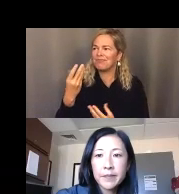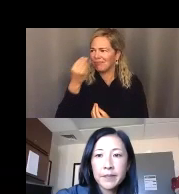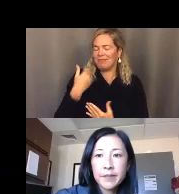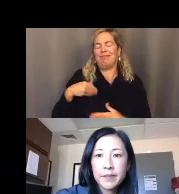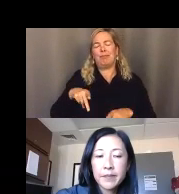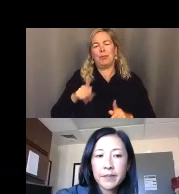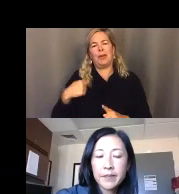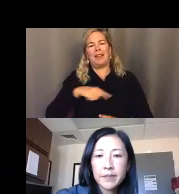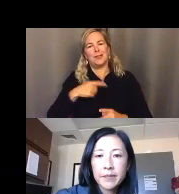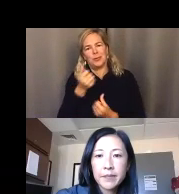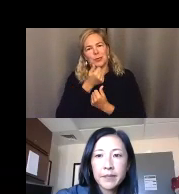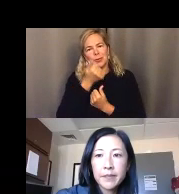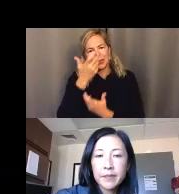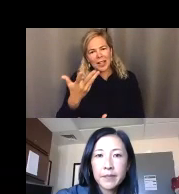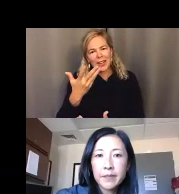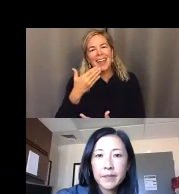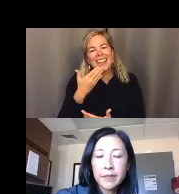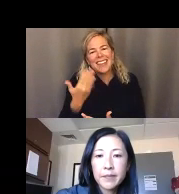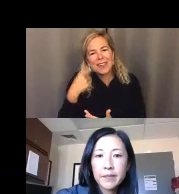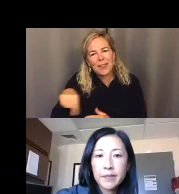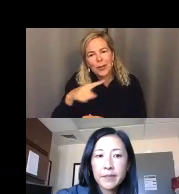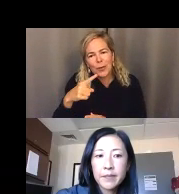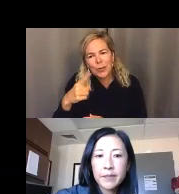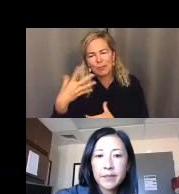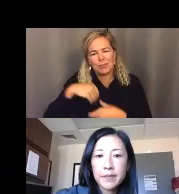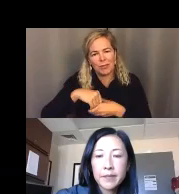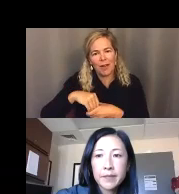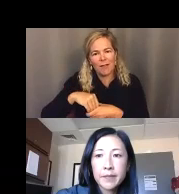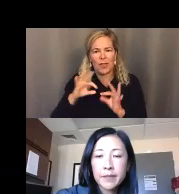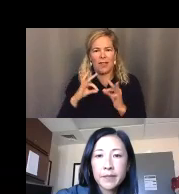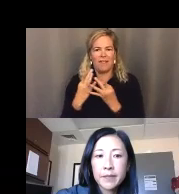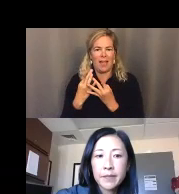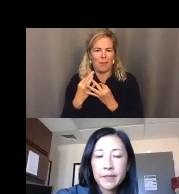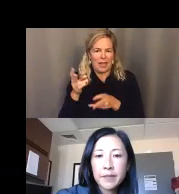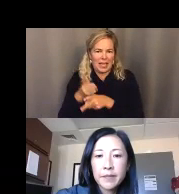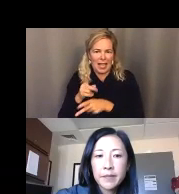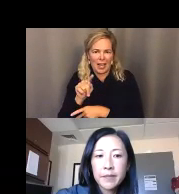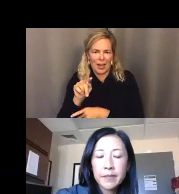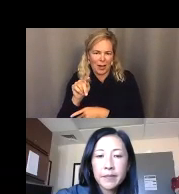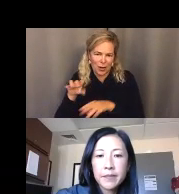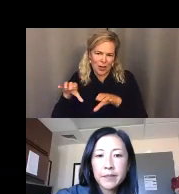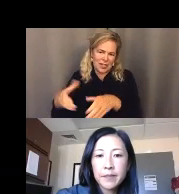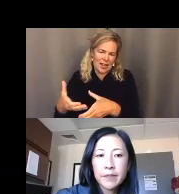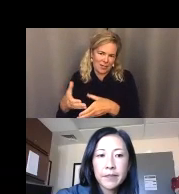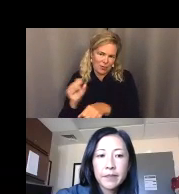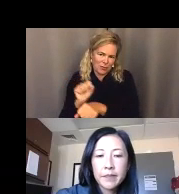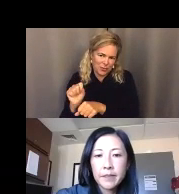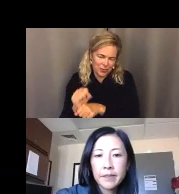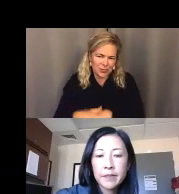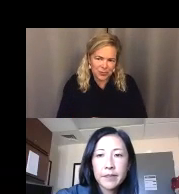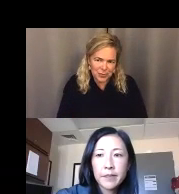to everyone who contributed to the Family Care Task Force, and we will be hopefully communicating with you